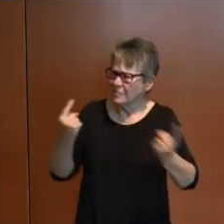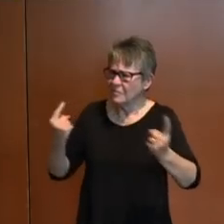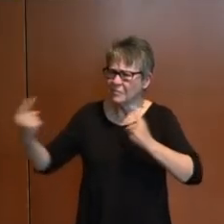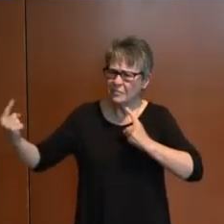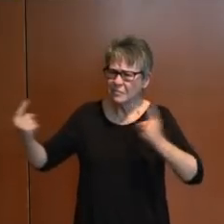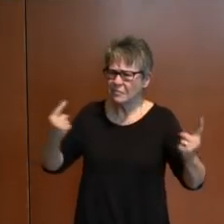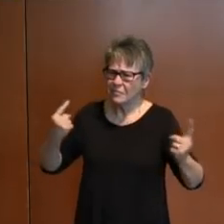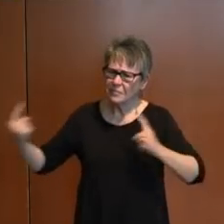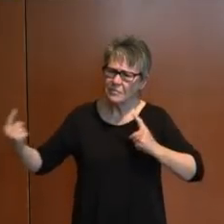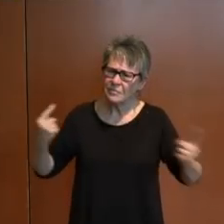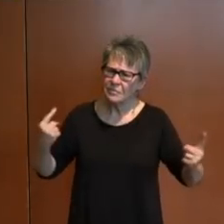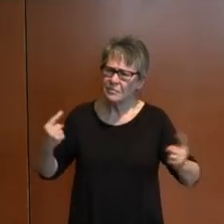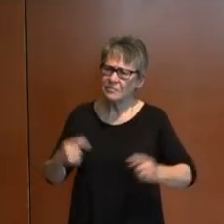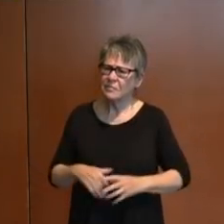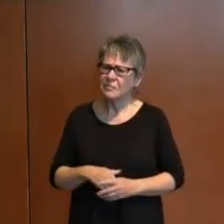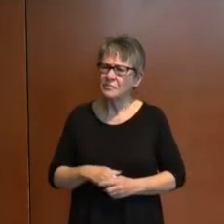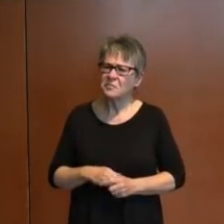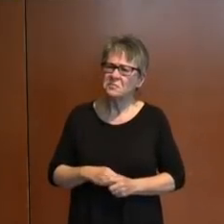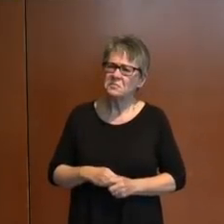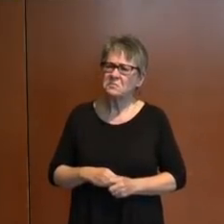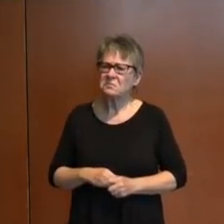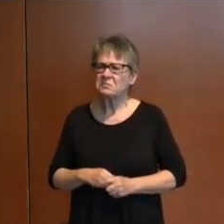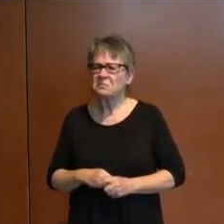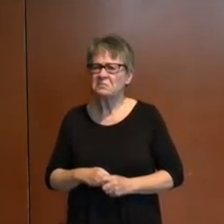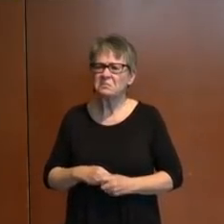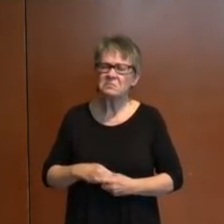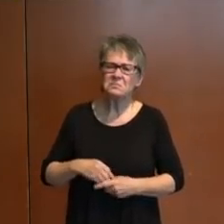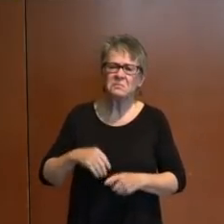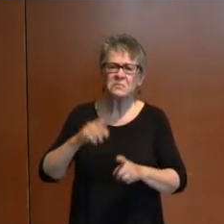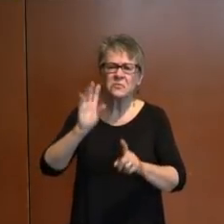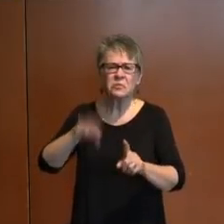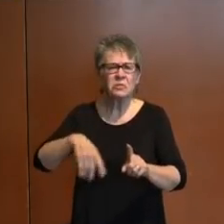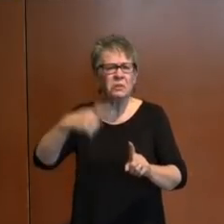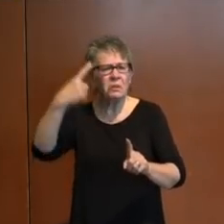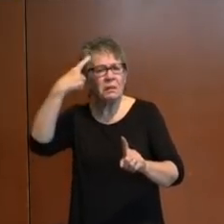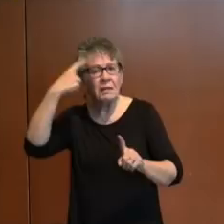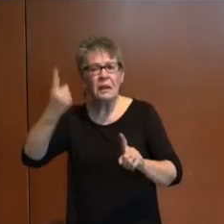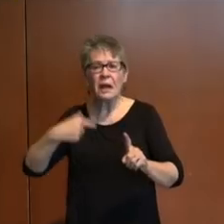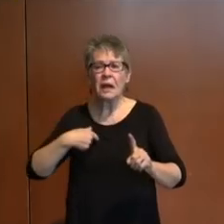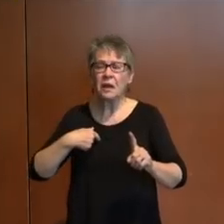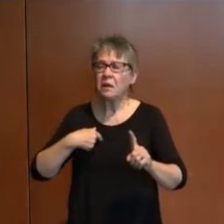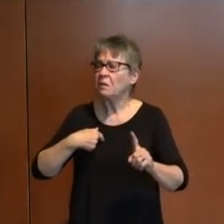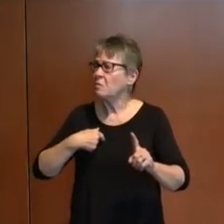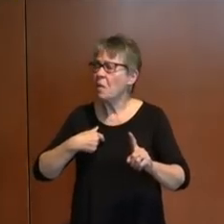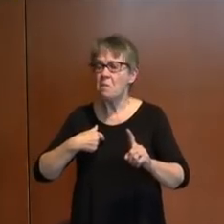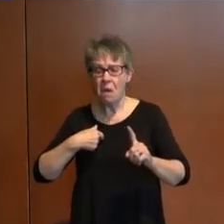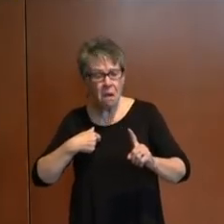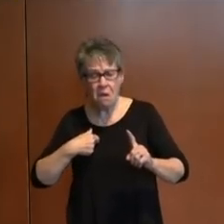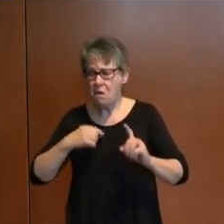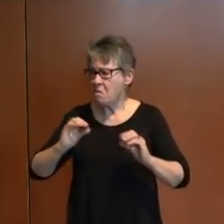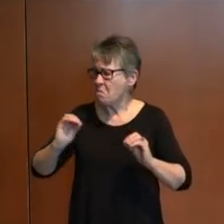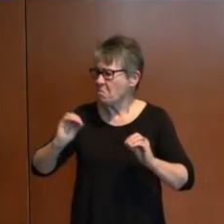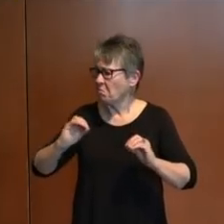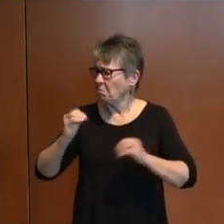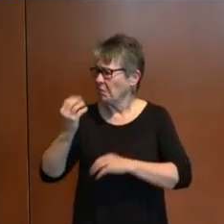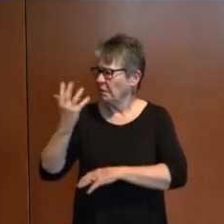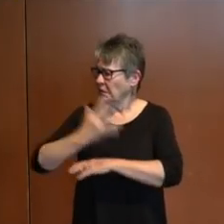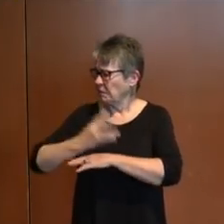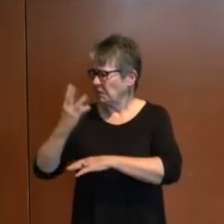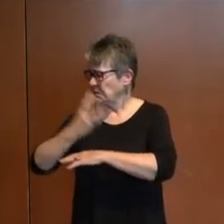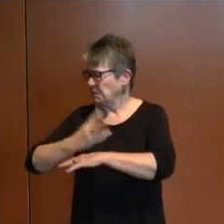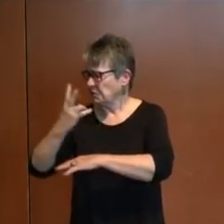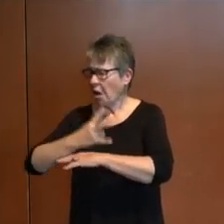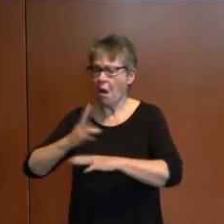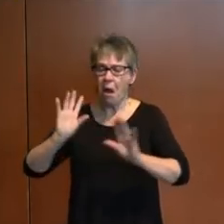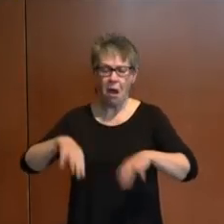days that it's safe to resume your previous normal lifestyle. It is not. I'm aware that some